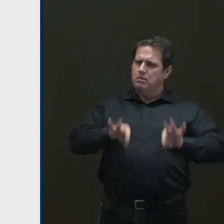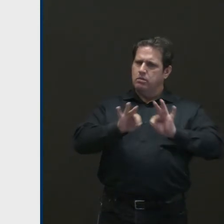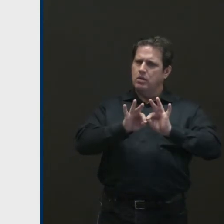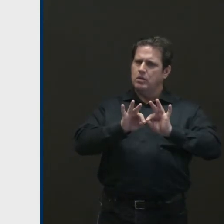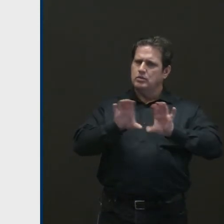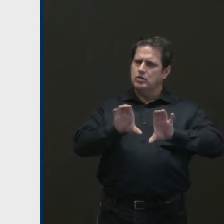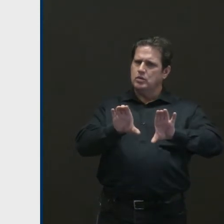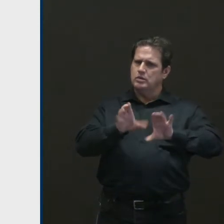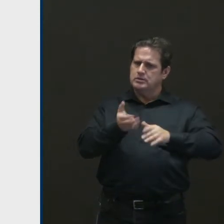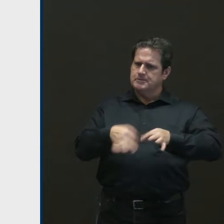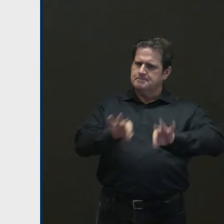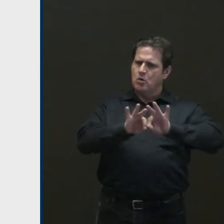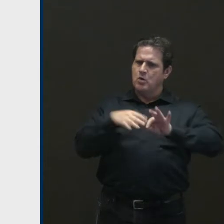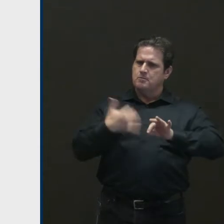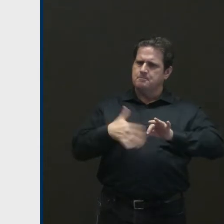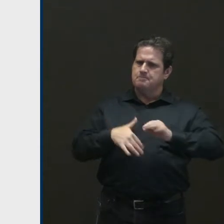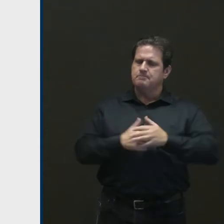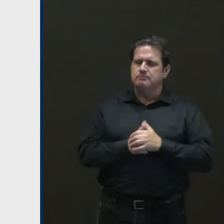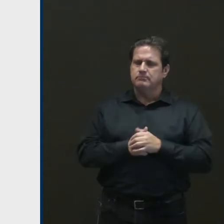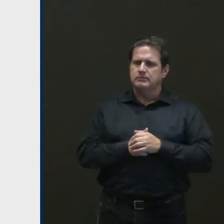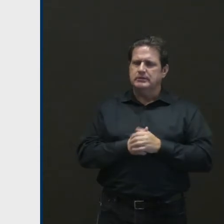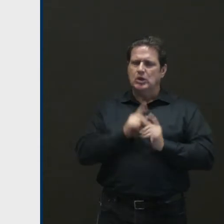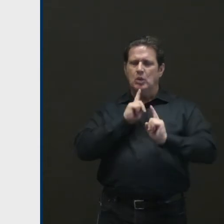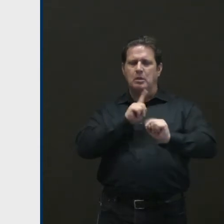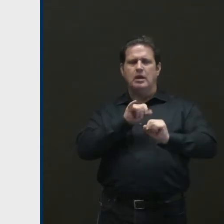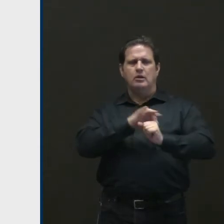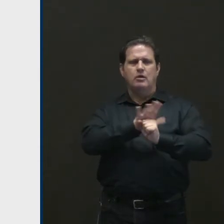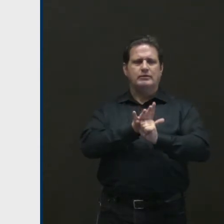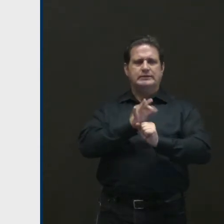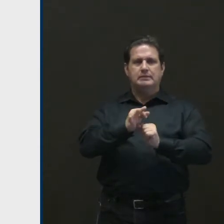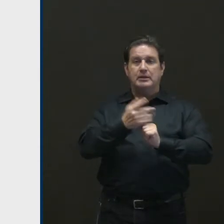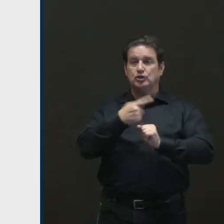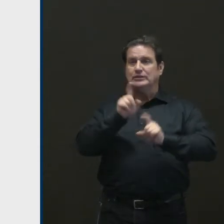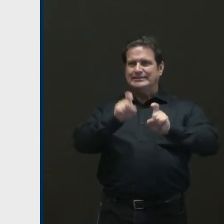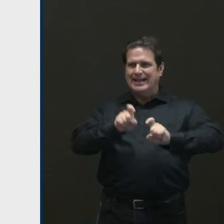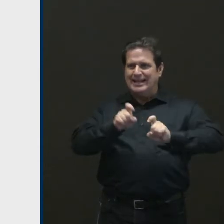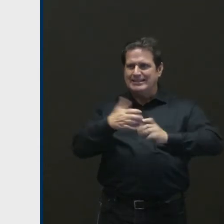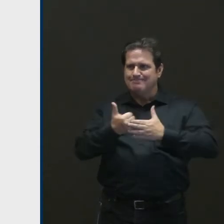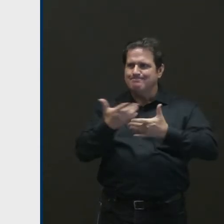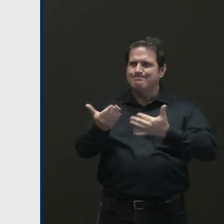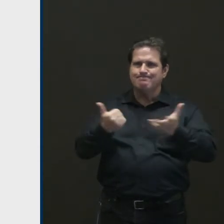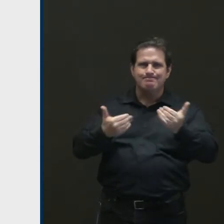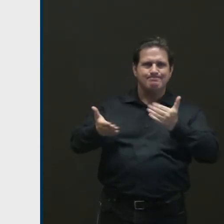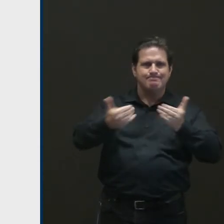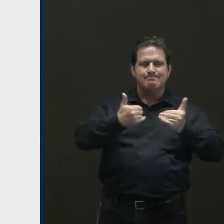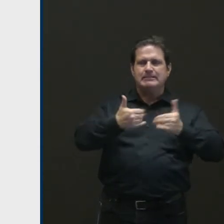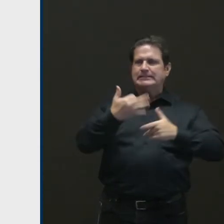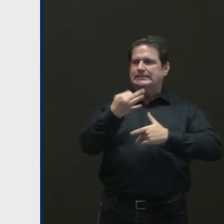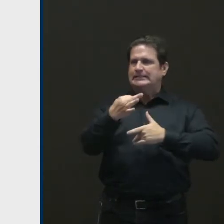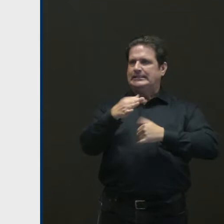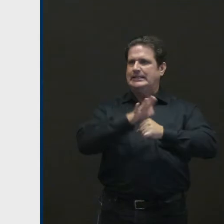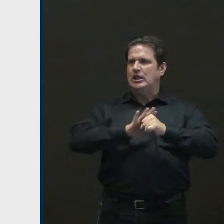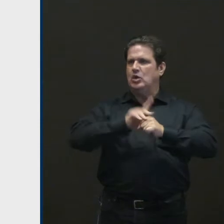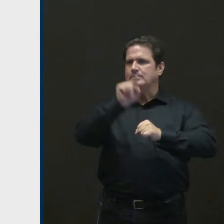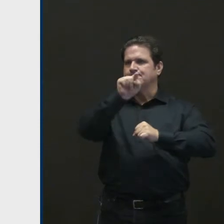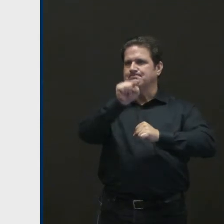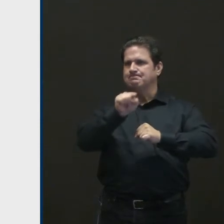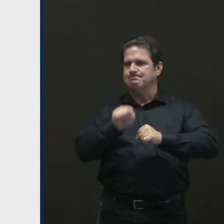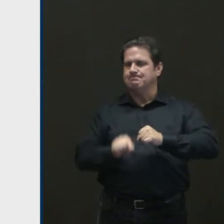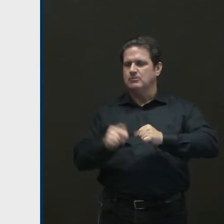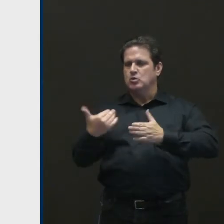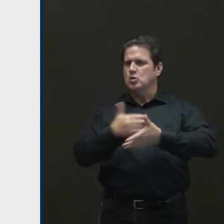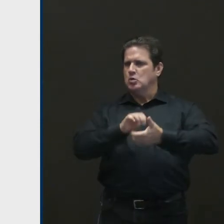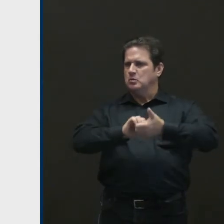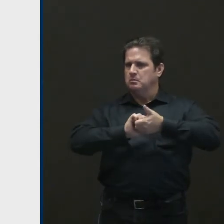doing in responding to COVID-19, making sure everybody gets tested. And so we're going to have 19 locations, several new partners.